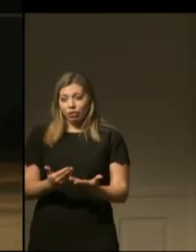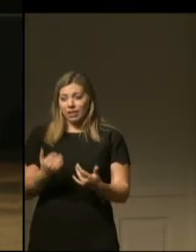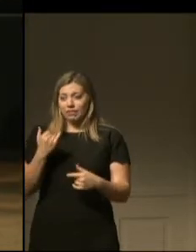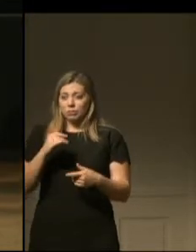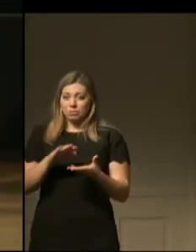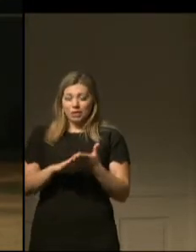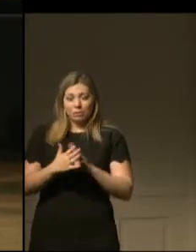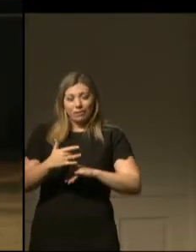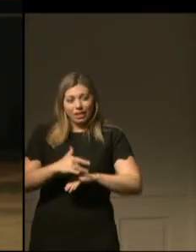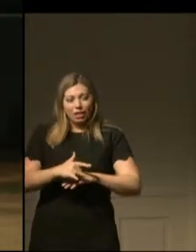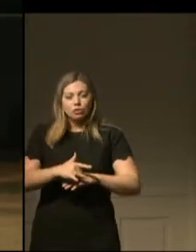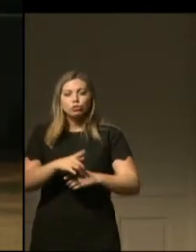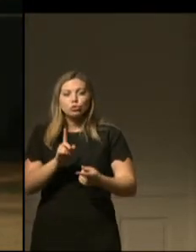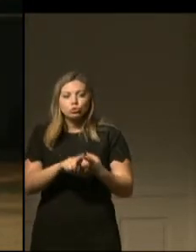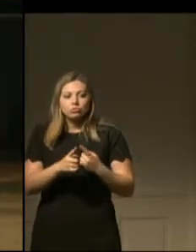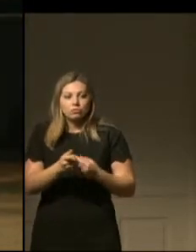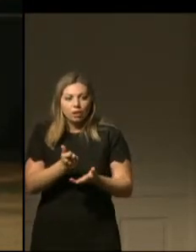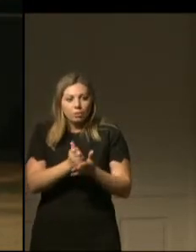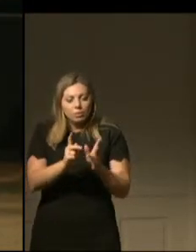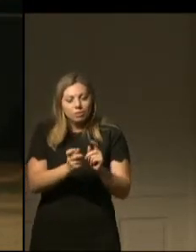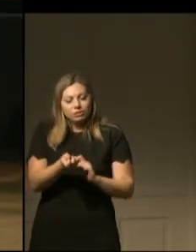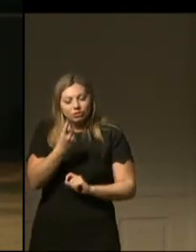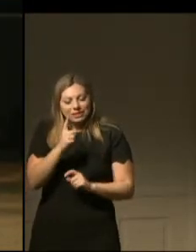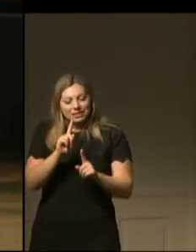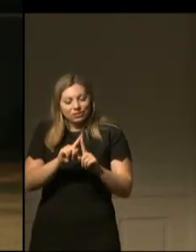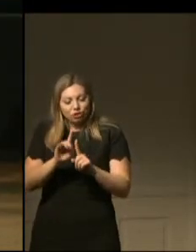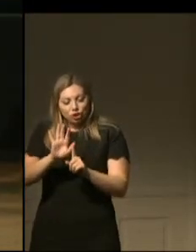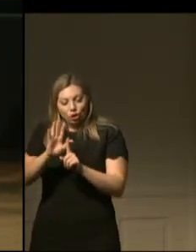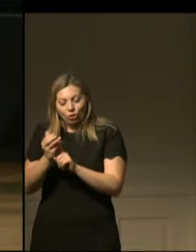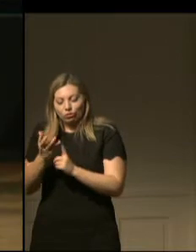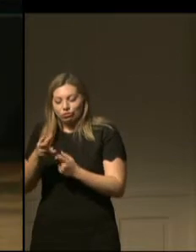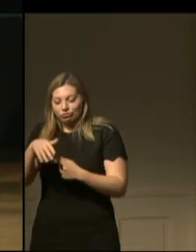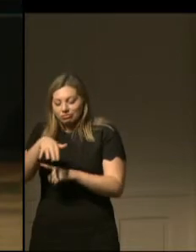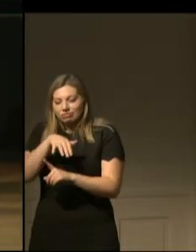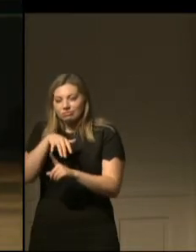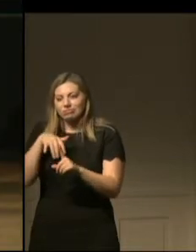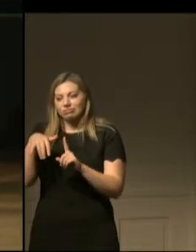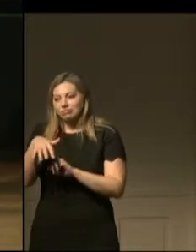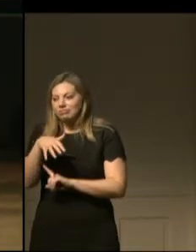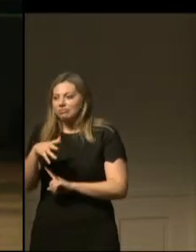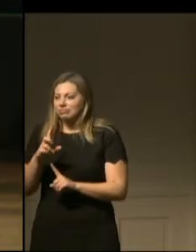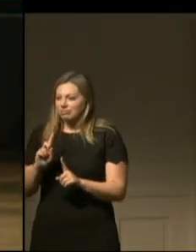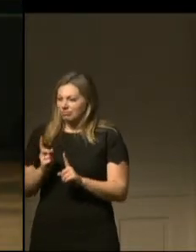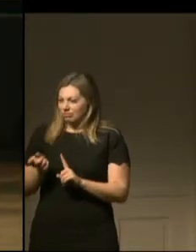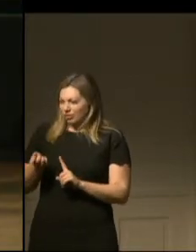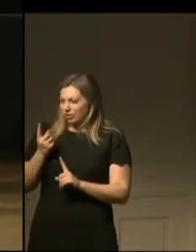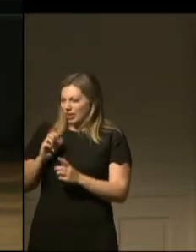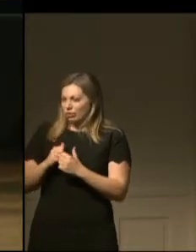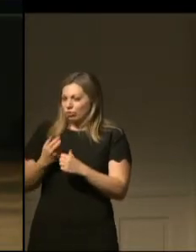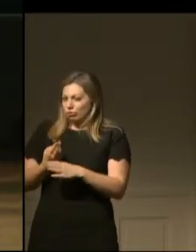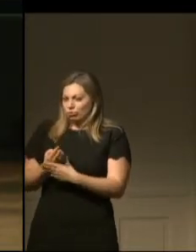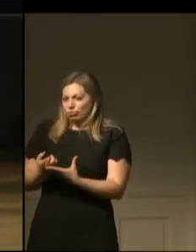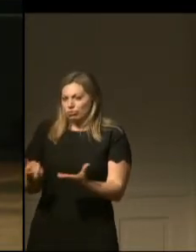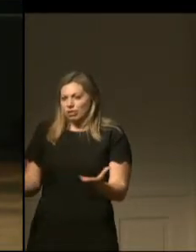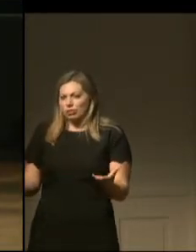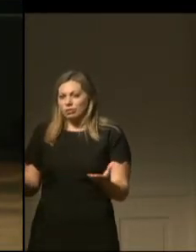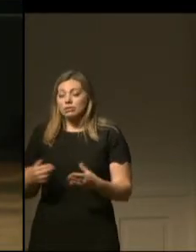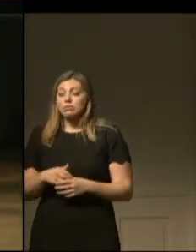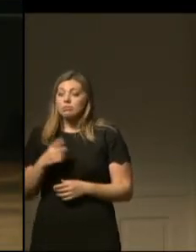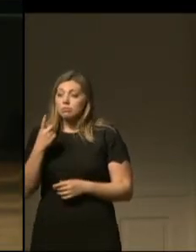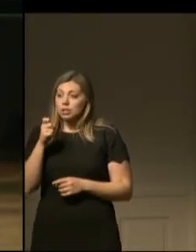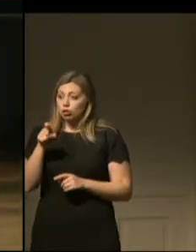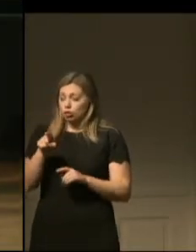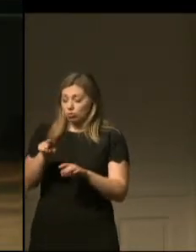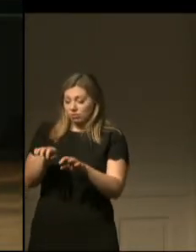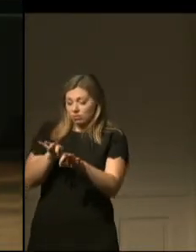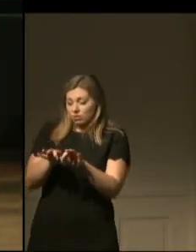and help people understand the cultural context around it and how to actually use these resources. Because if you, as the